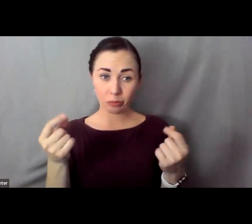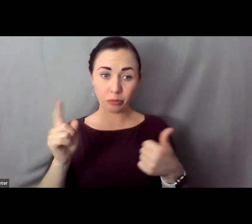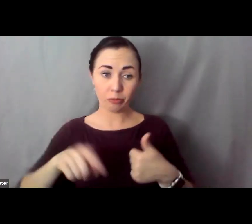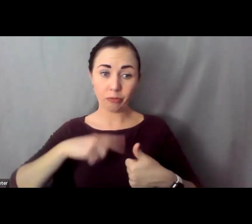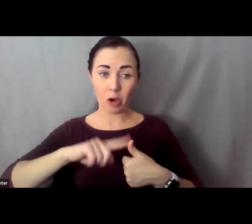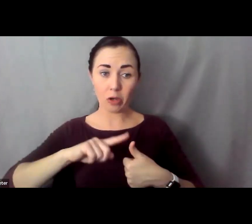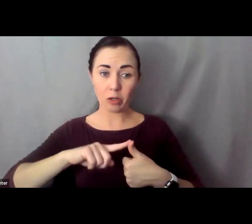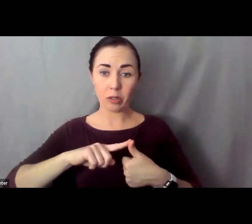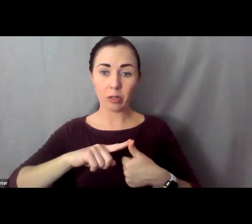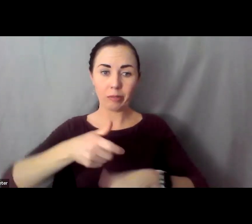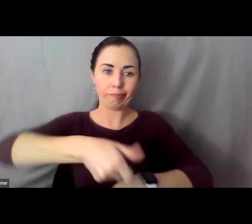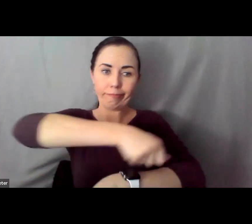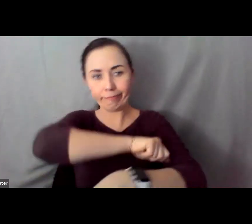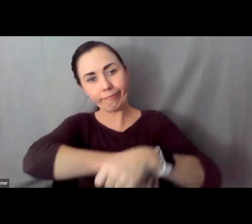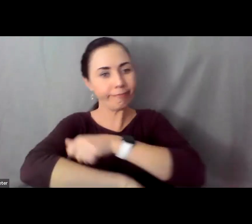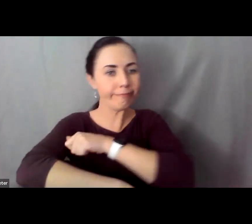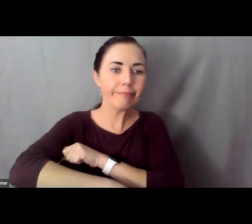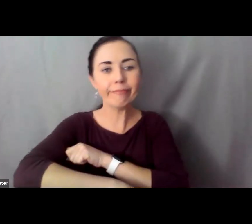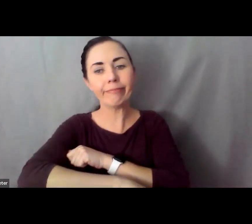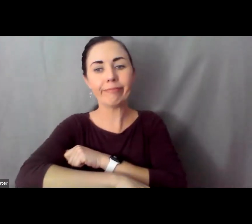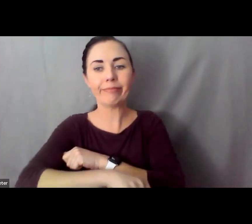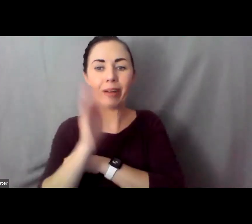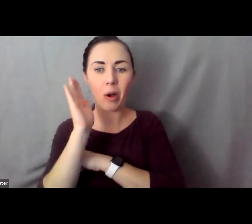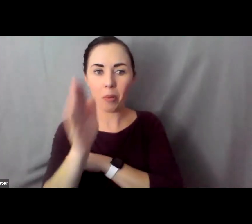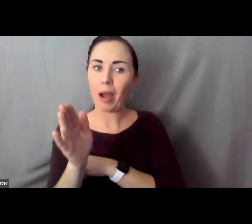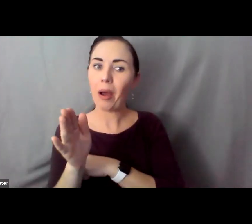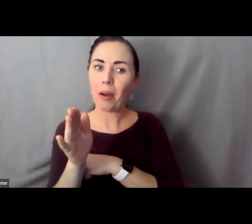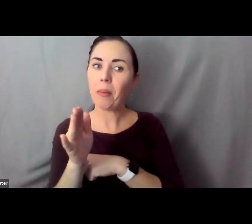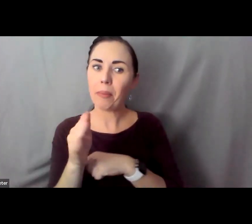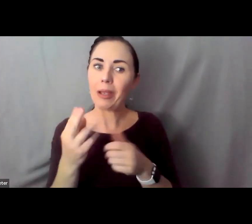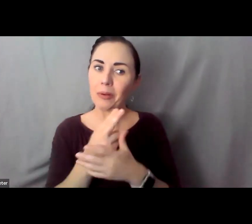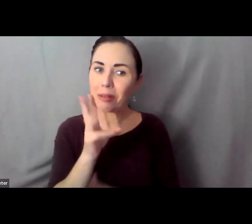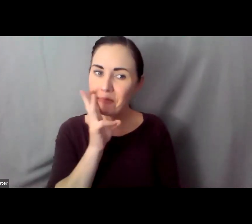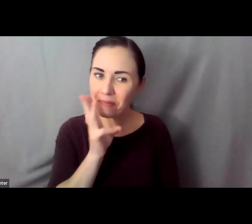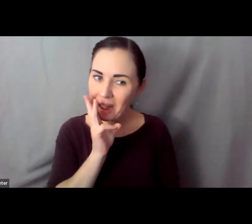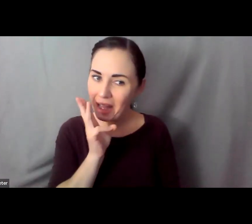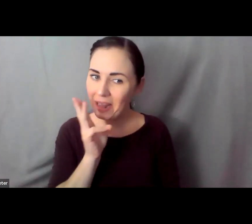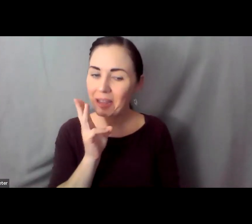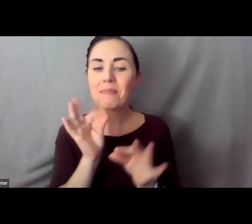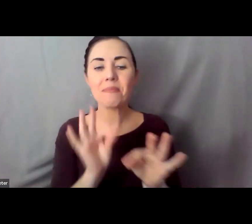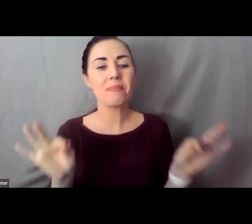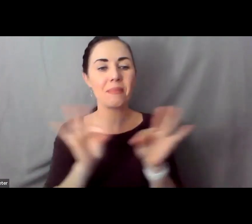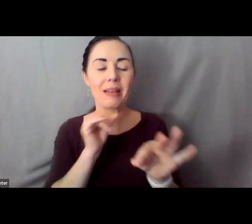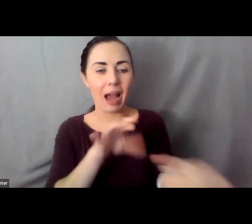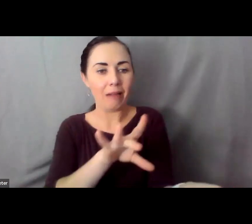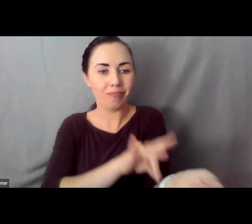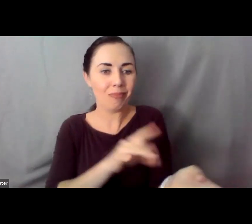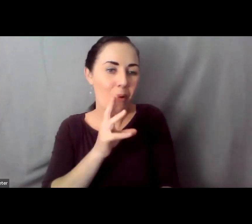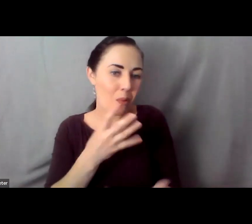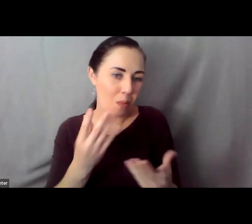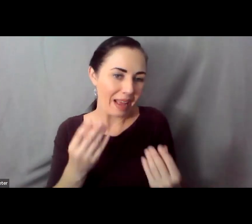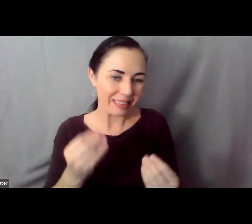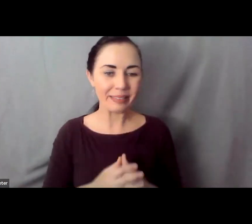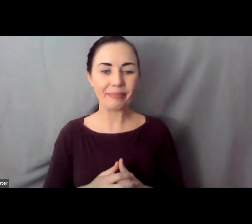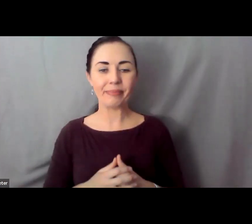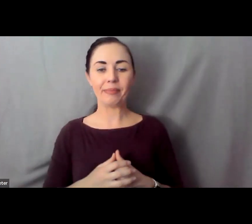is push up your sleeves, because we're going to be dealing with a little bit of water. We want to make sure that you don't get wet. I want